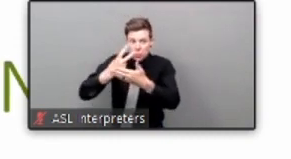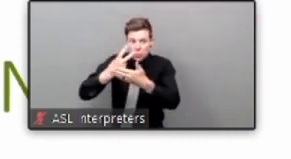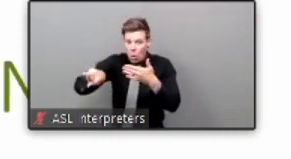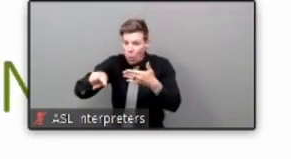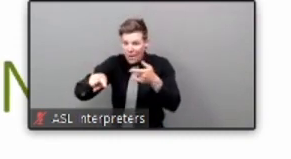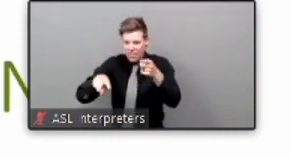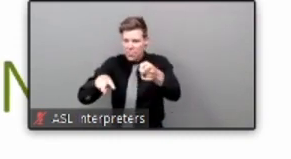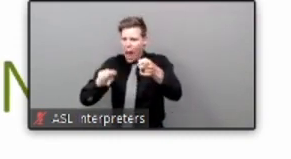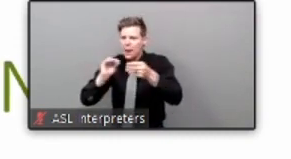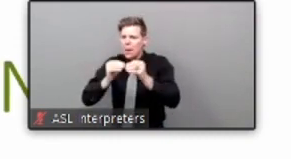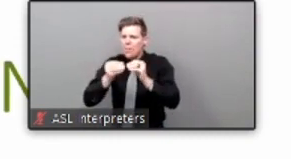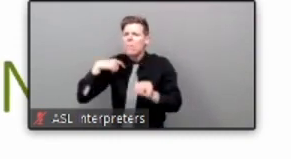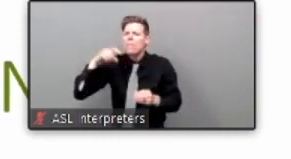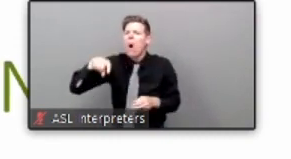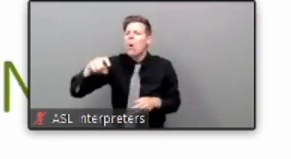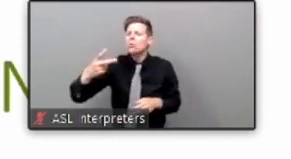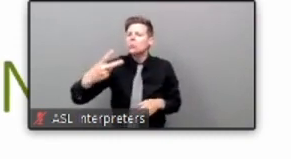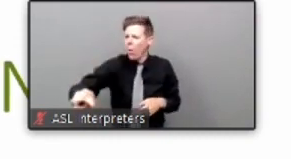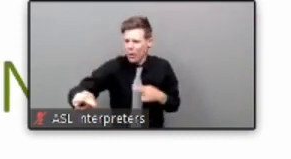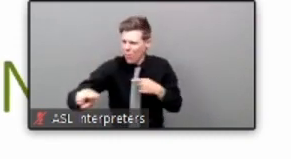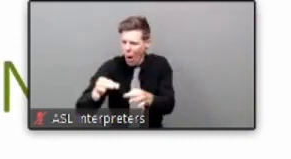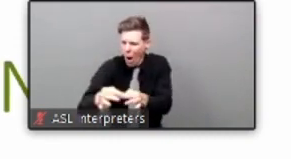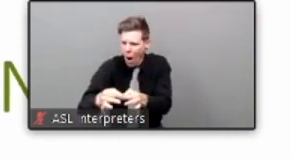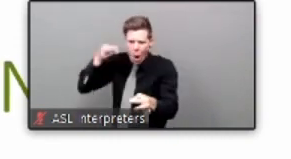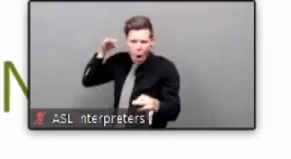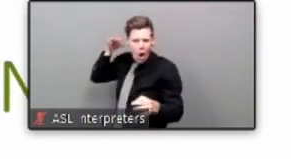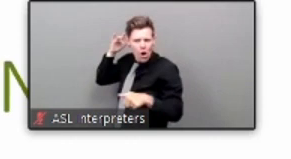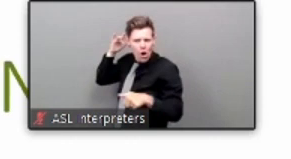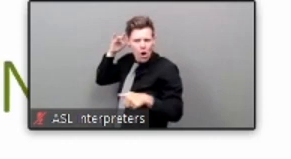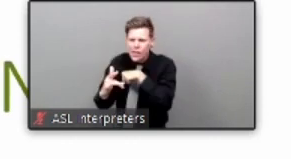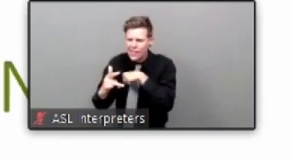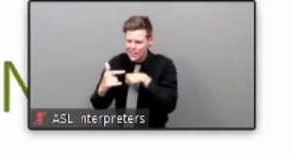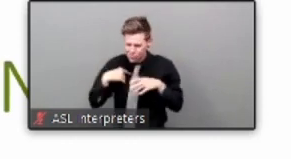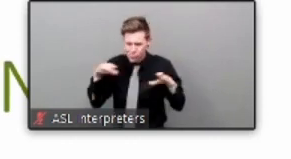first hit, the day we hit 60%